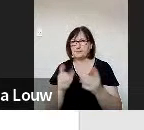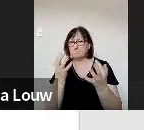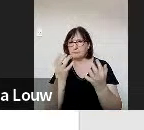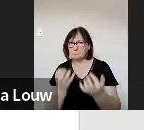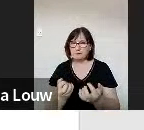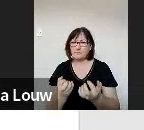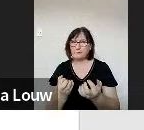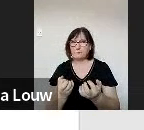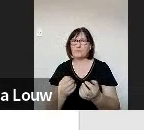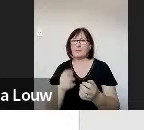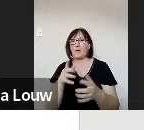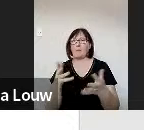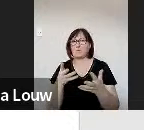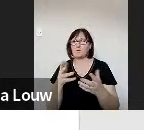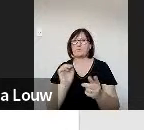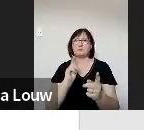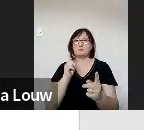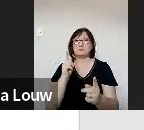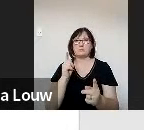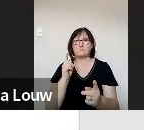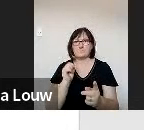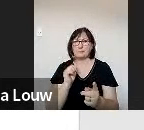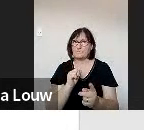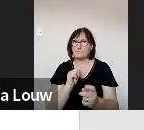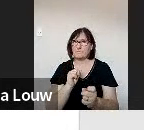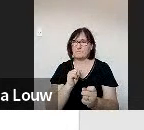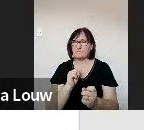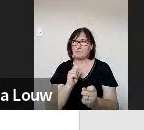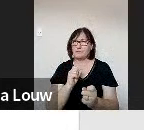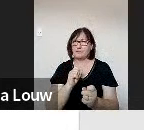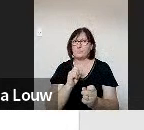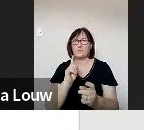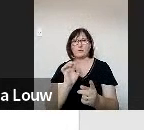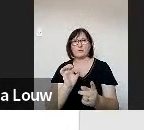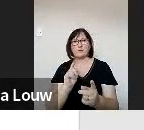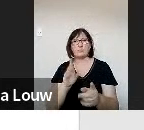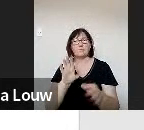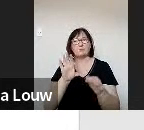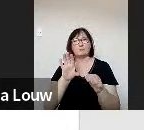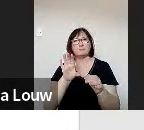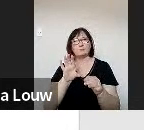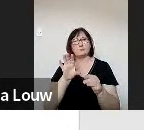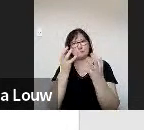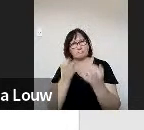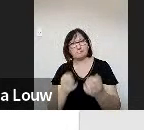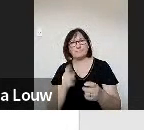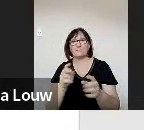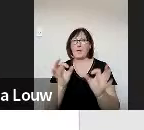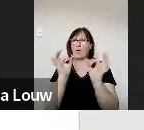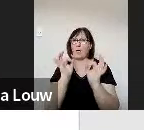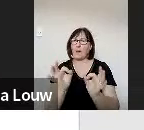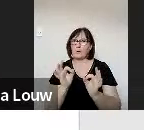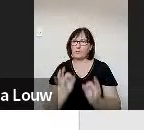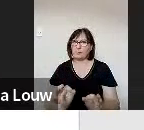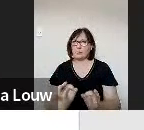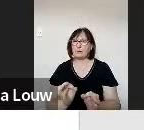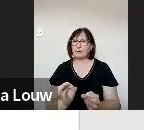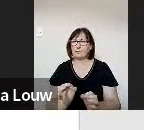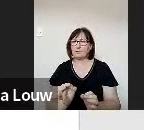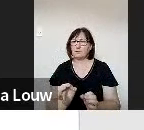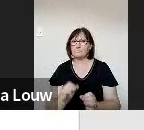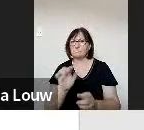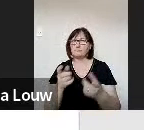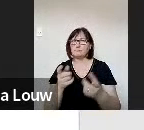of recording the accurate information in relation to those goods.